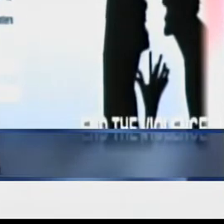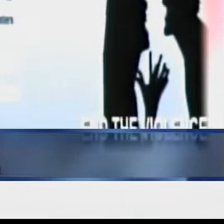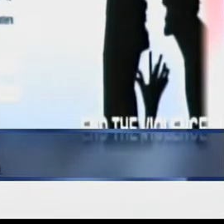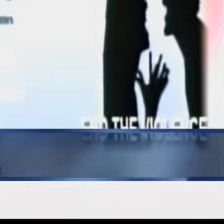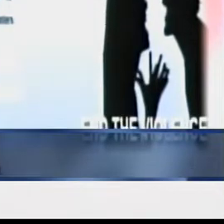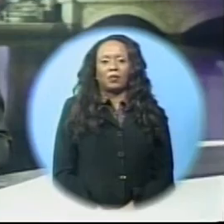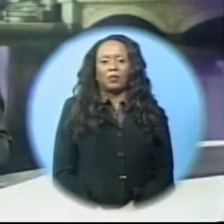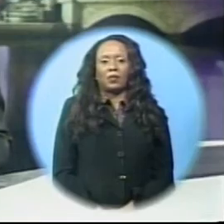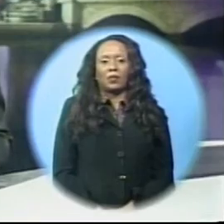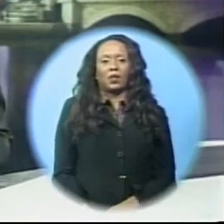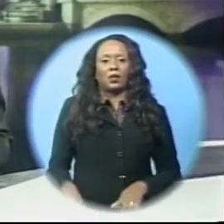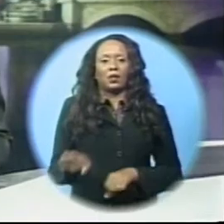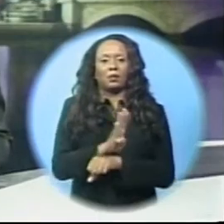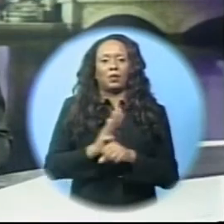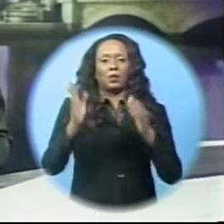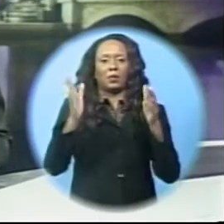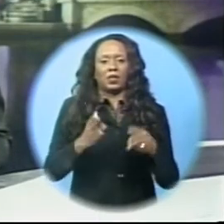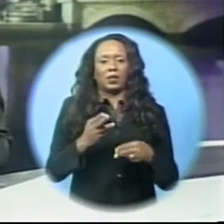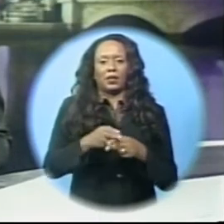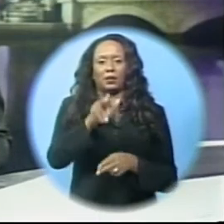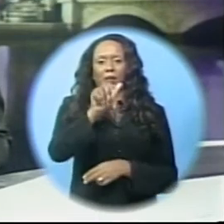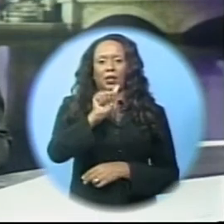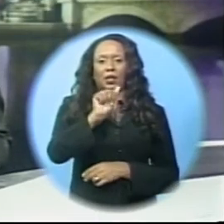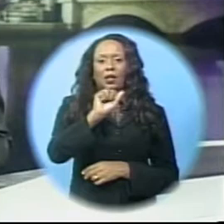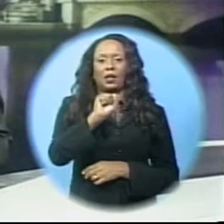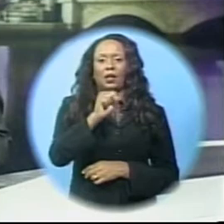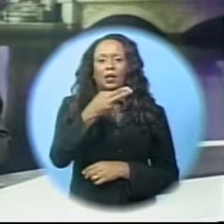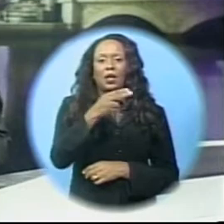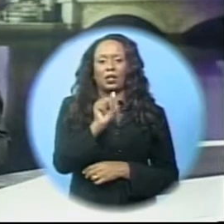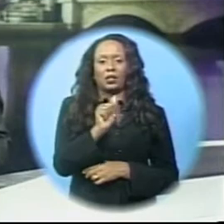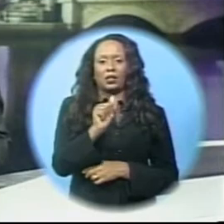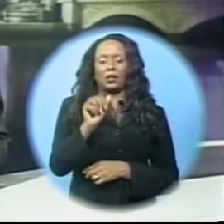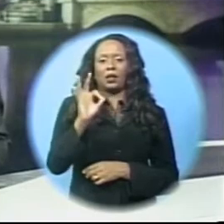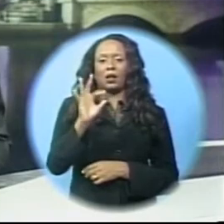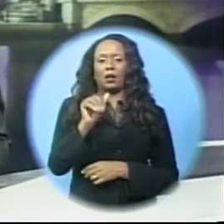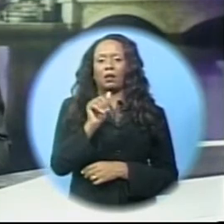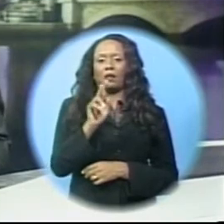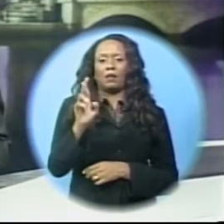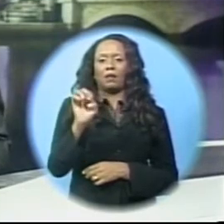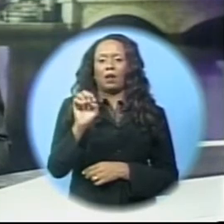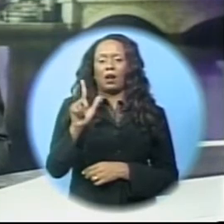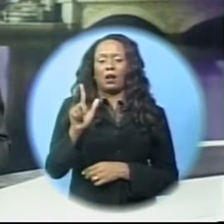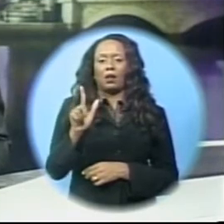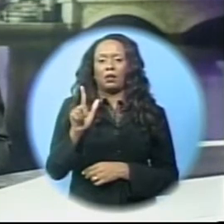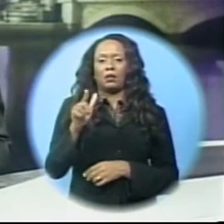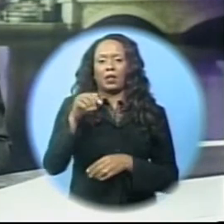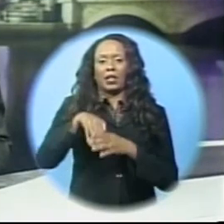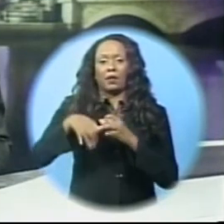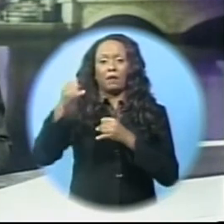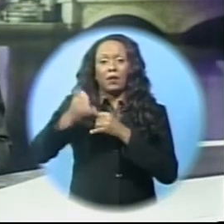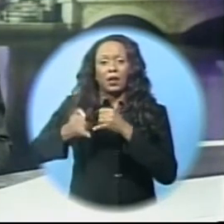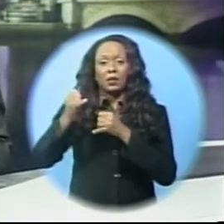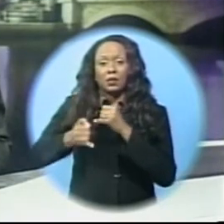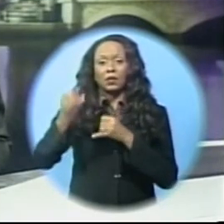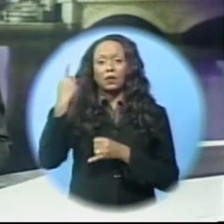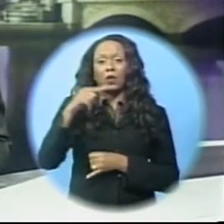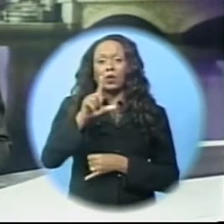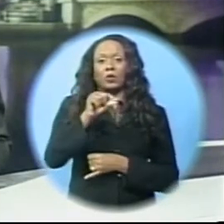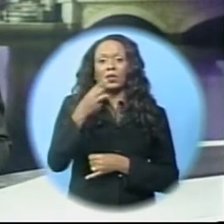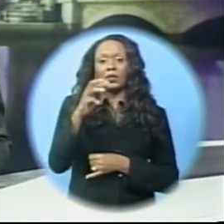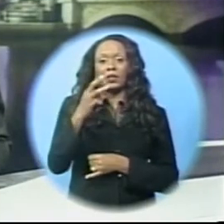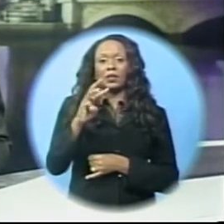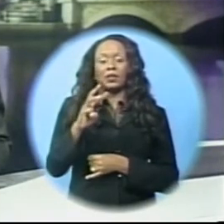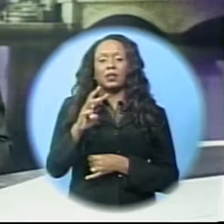this. Barbadian Asha Farrell has been named as a finalist for the prestigious 2016 Commonwealth Youth Award